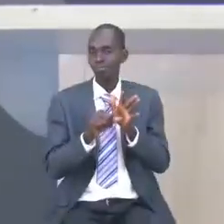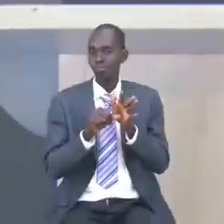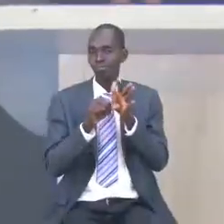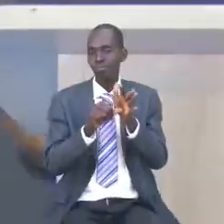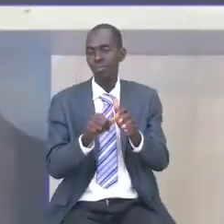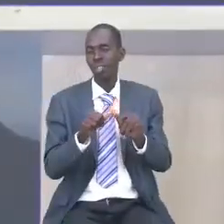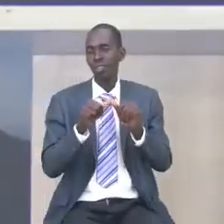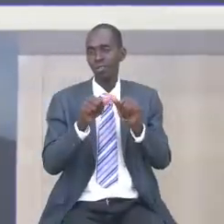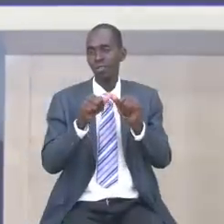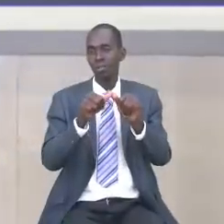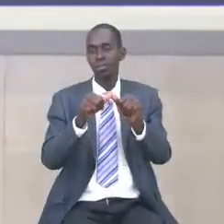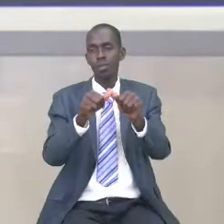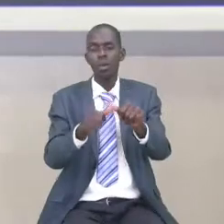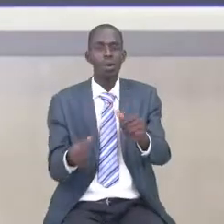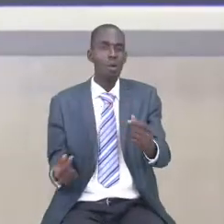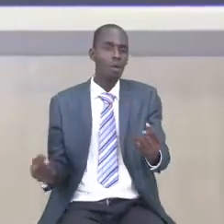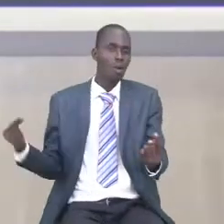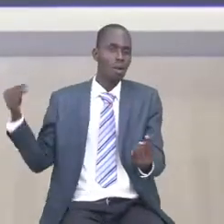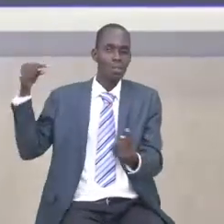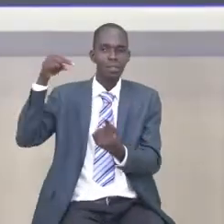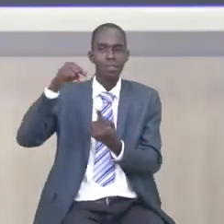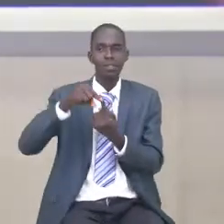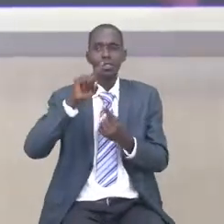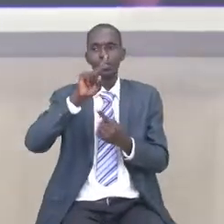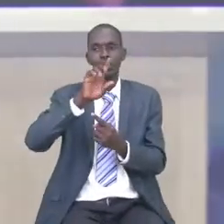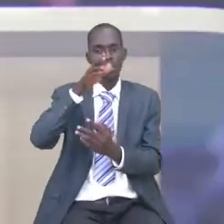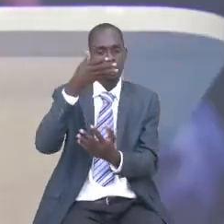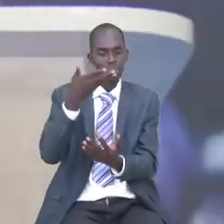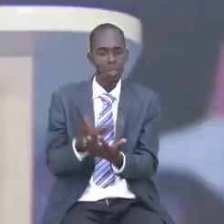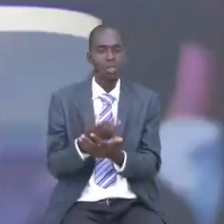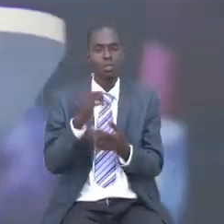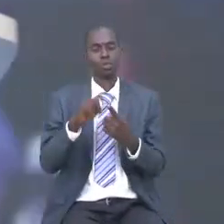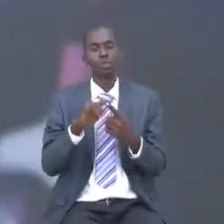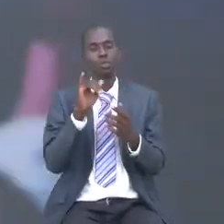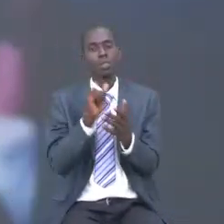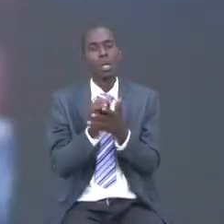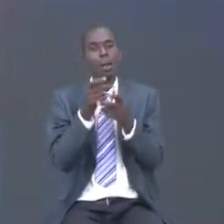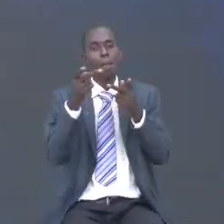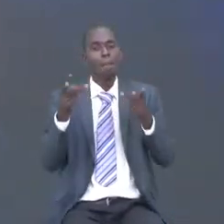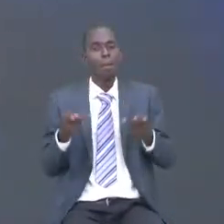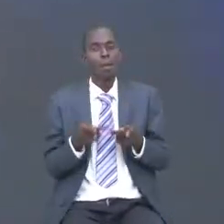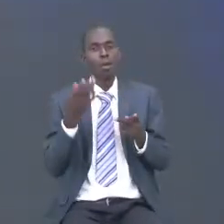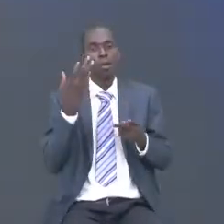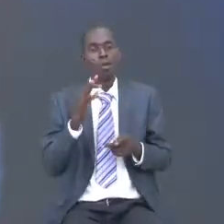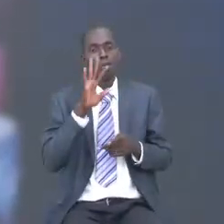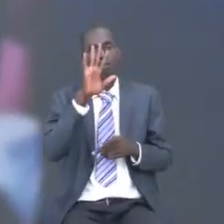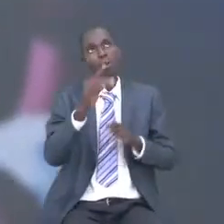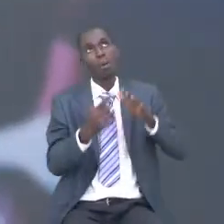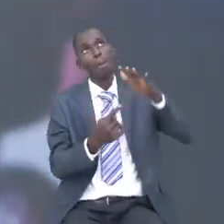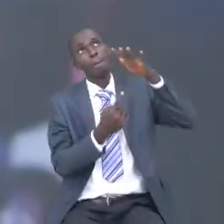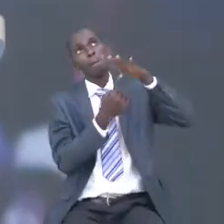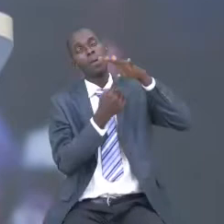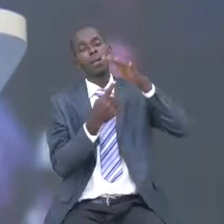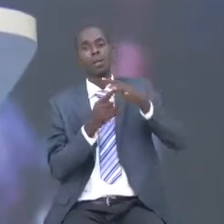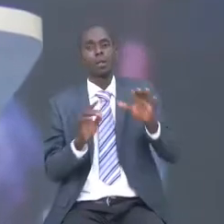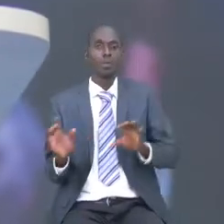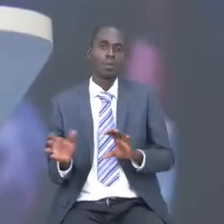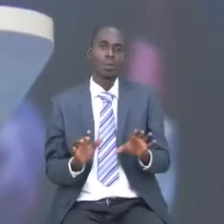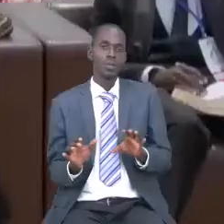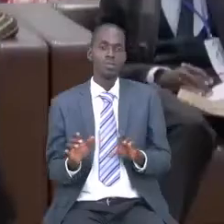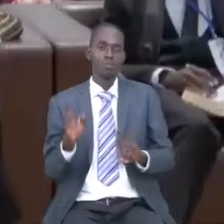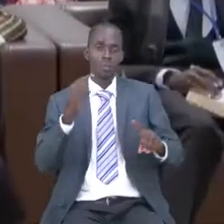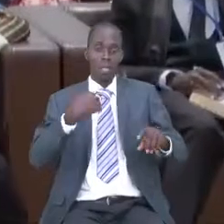again until you get to that place of peak performance. I will